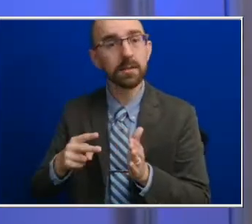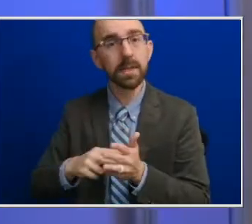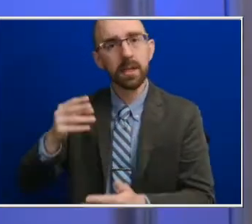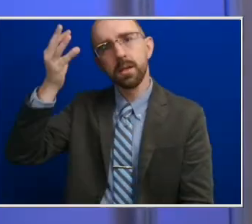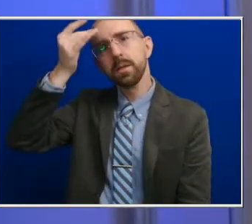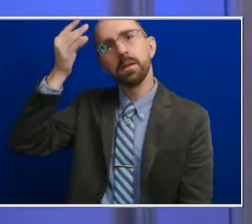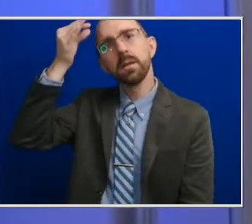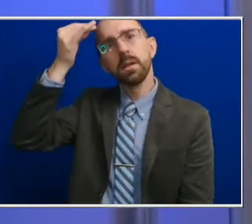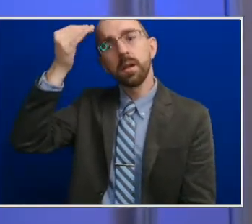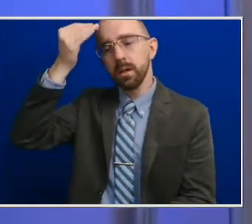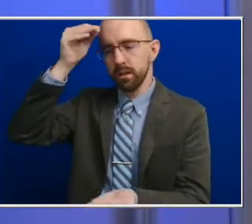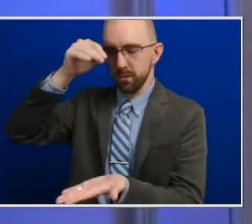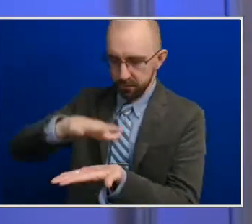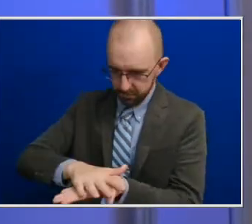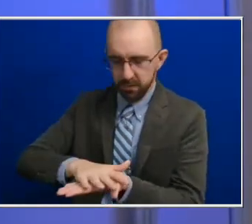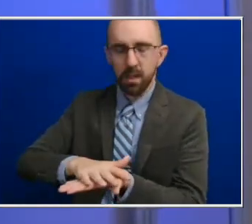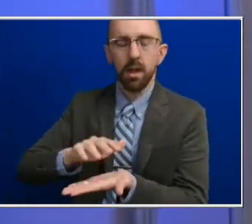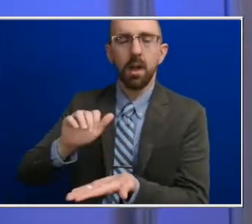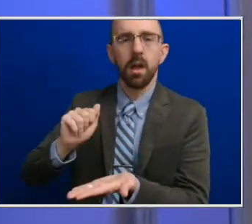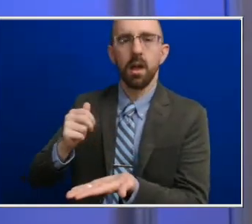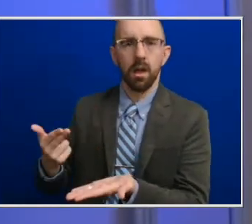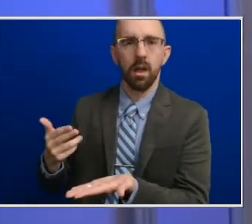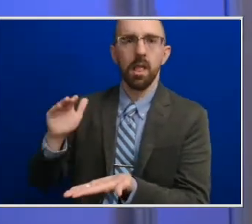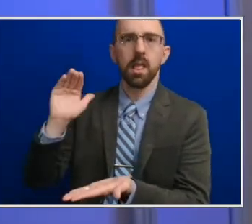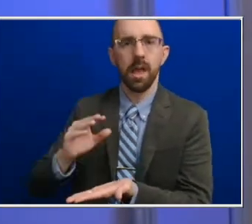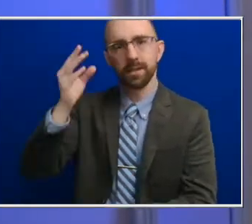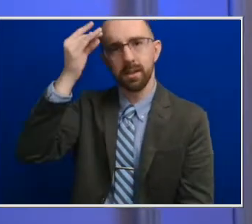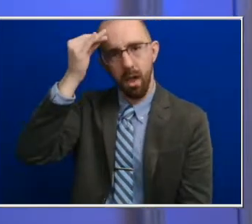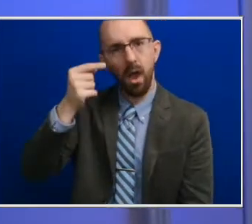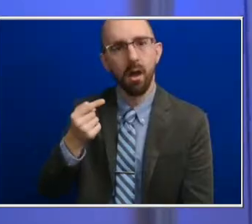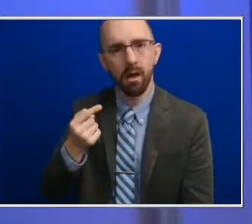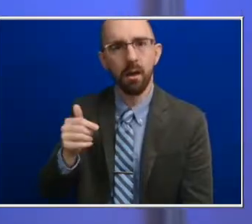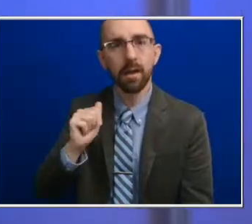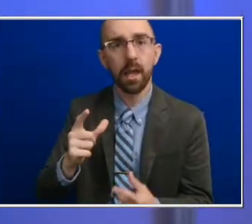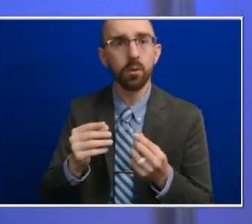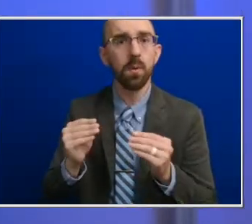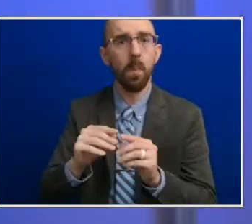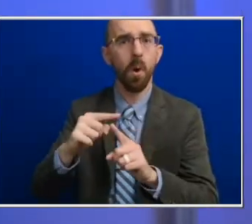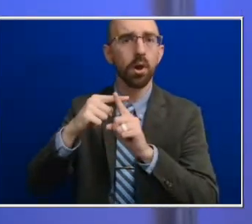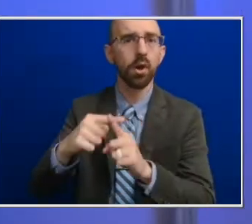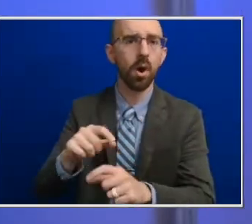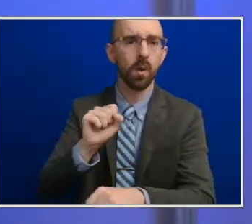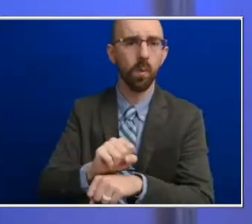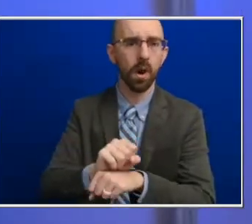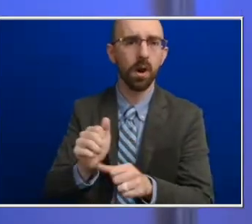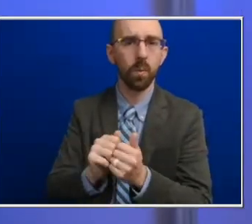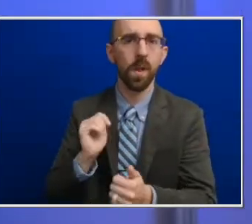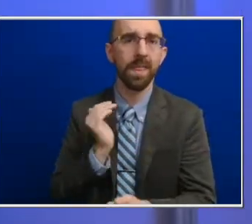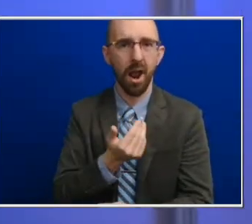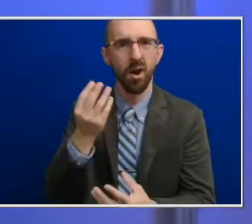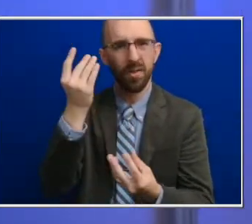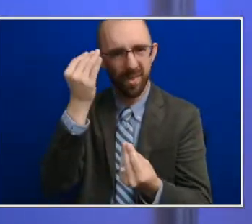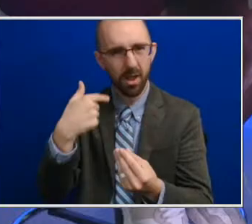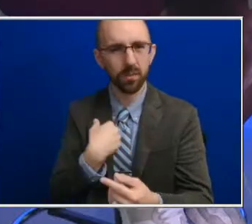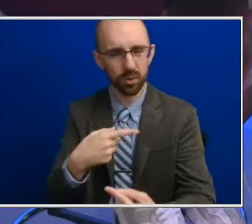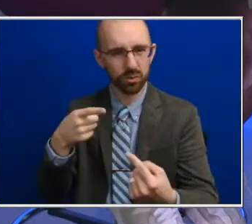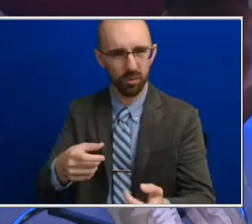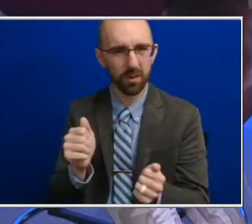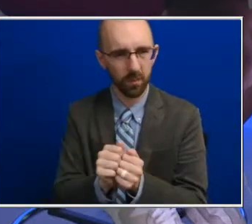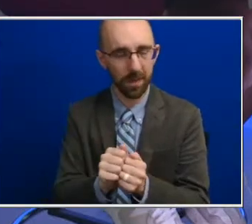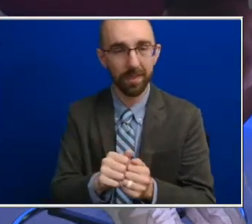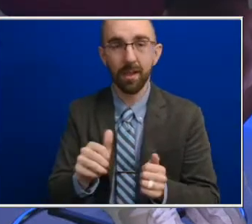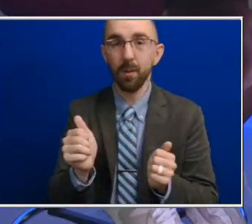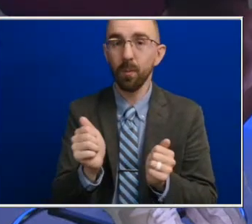They're on paper and we can look at them and actually do some really targeted work with our thoughts that we're struggling with. And we lose that piece. And the feedback